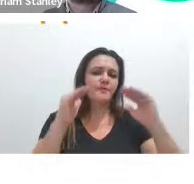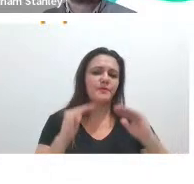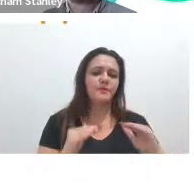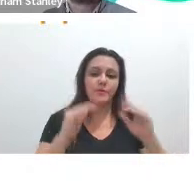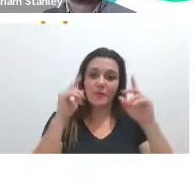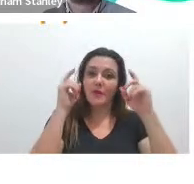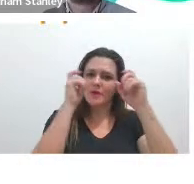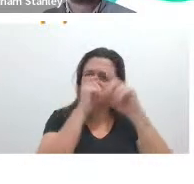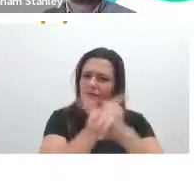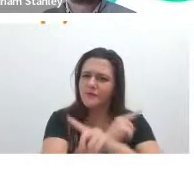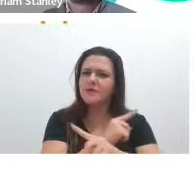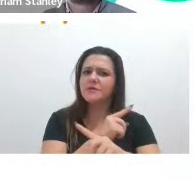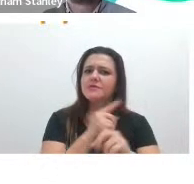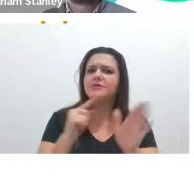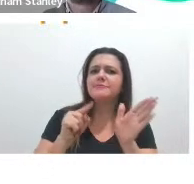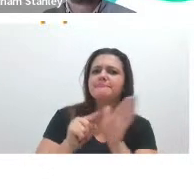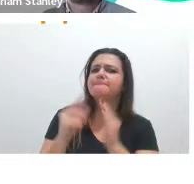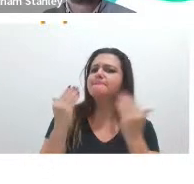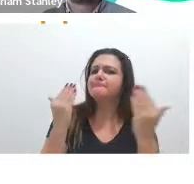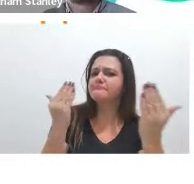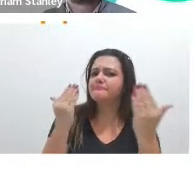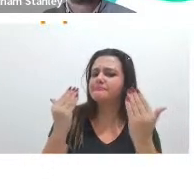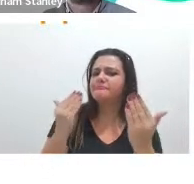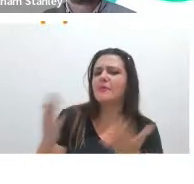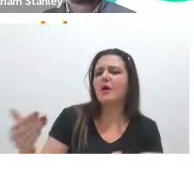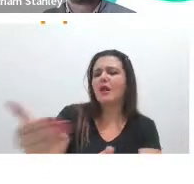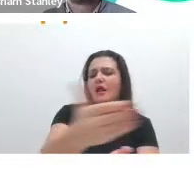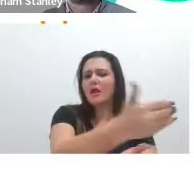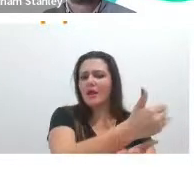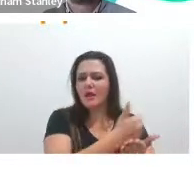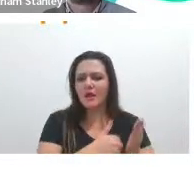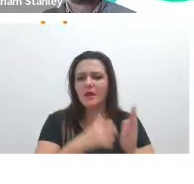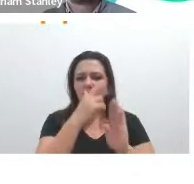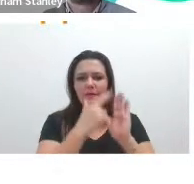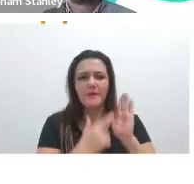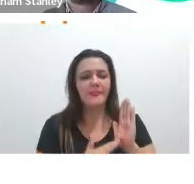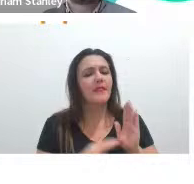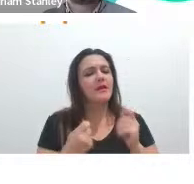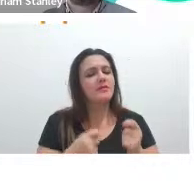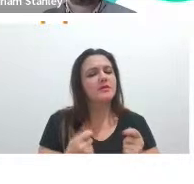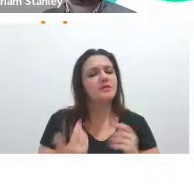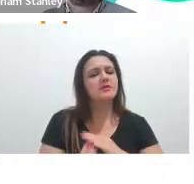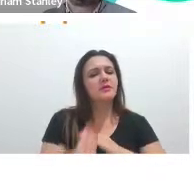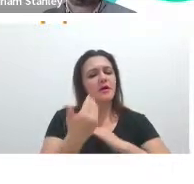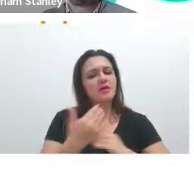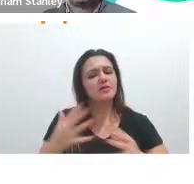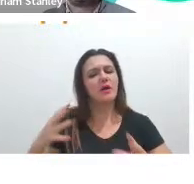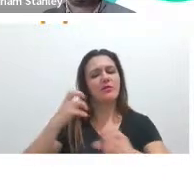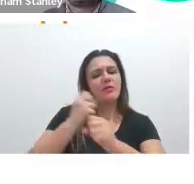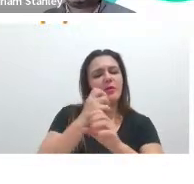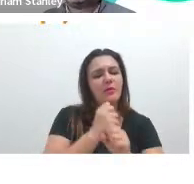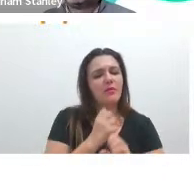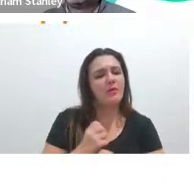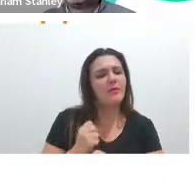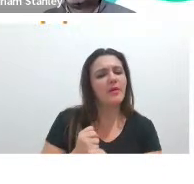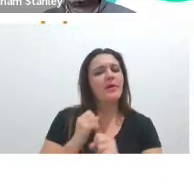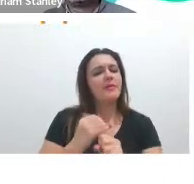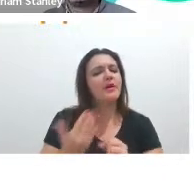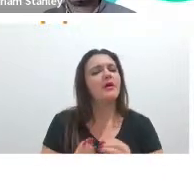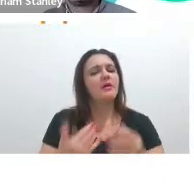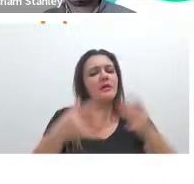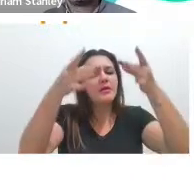results. Regulatory frameworks could help manage bias from the top down, but implementation may be